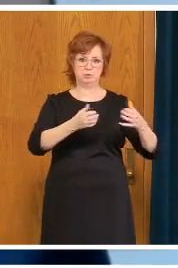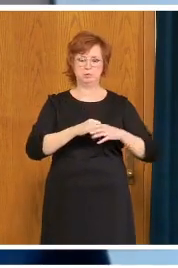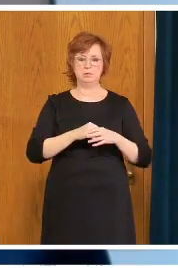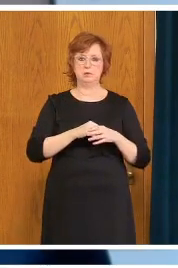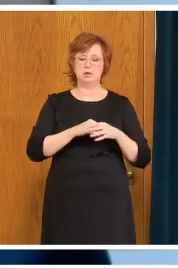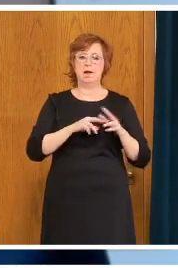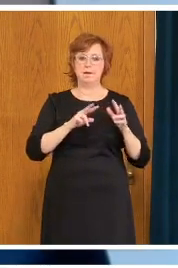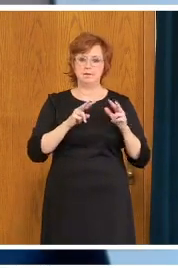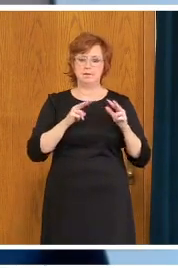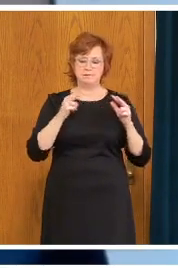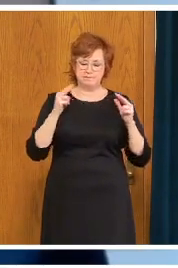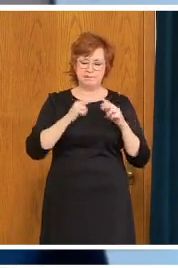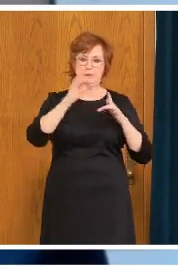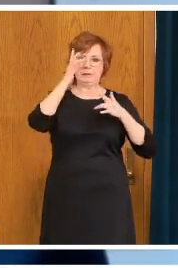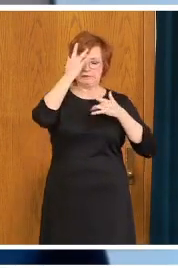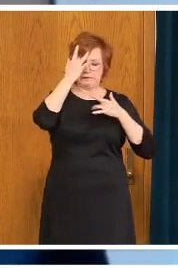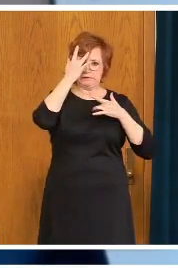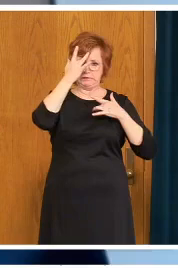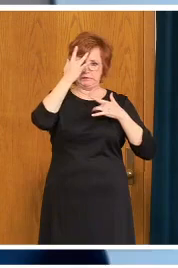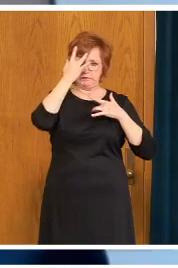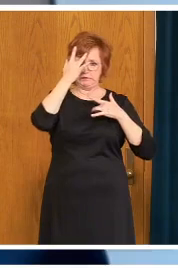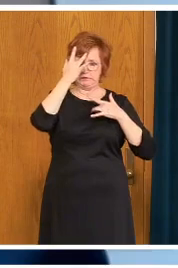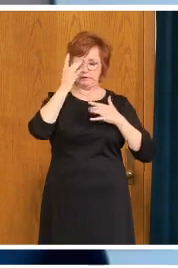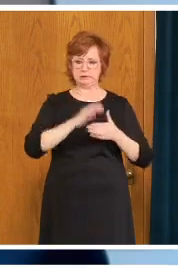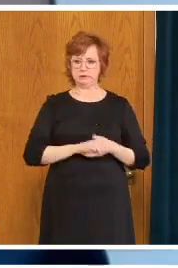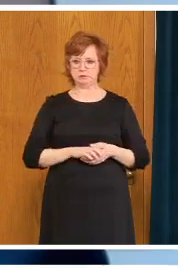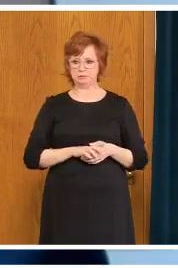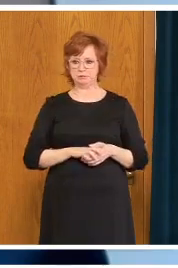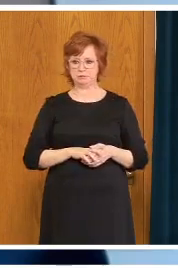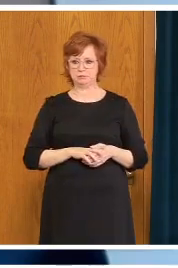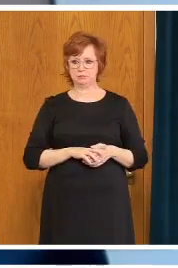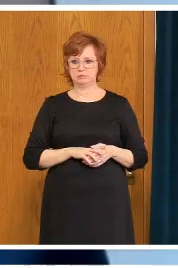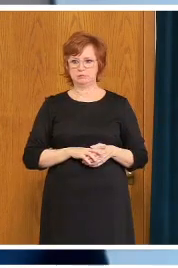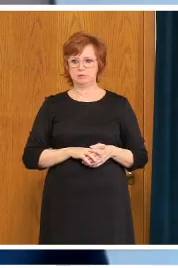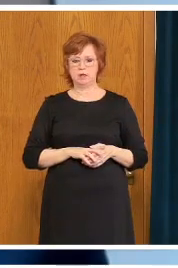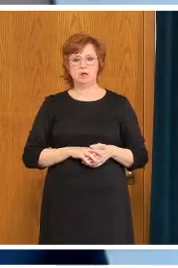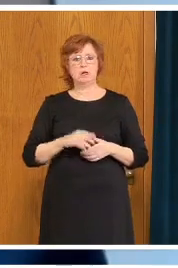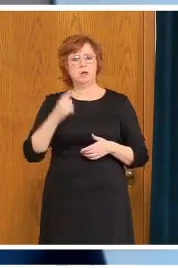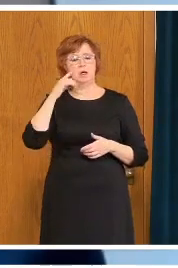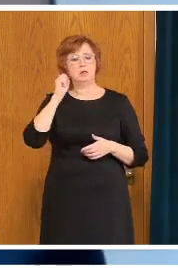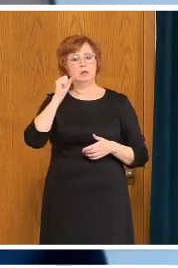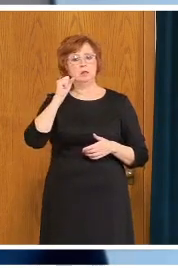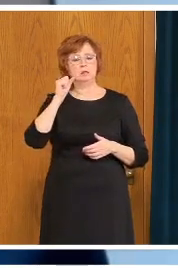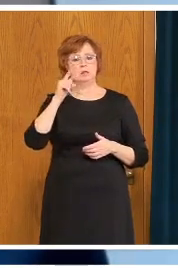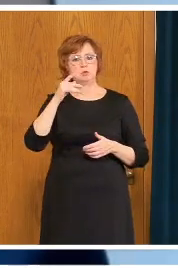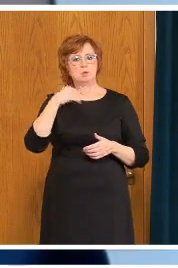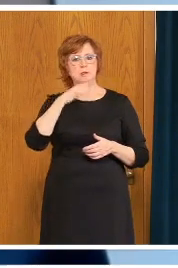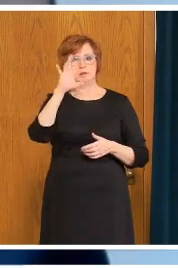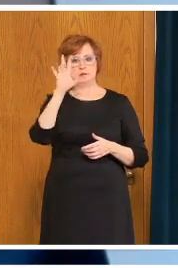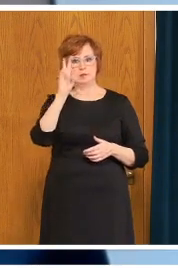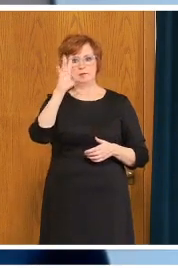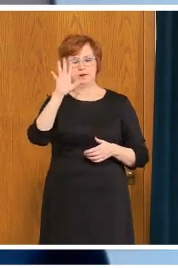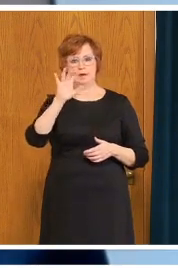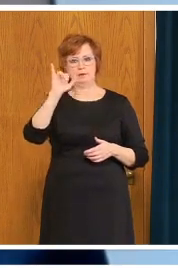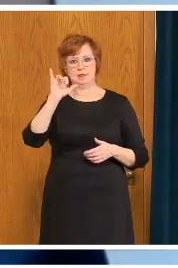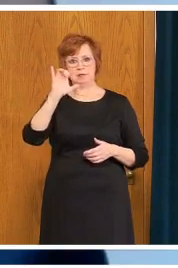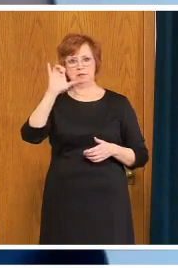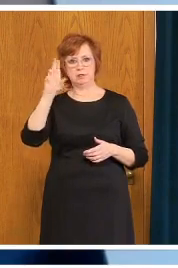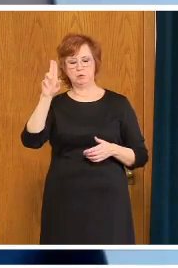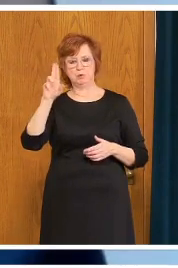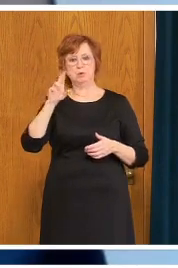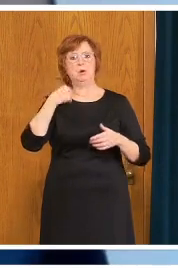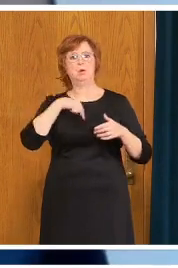So with respect to capacity, Saskatchewan has on a regular day-to-day basis around 75 ICU beds. We have the ability to double that surge